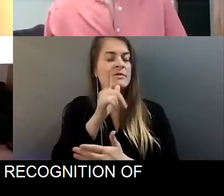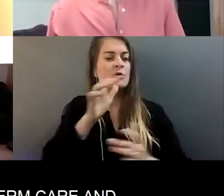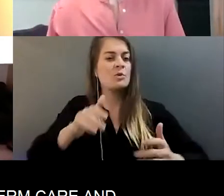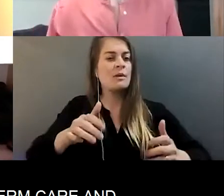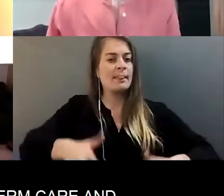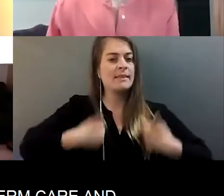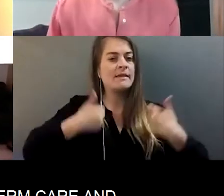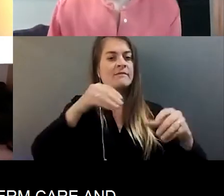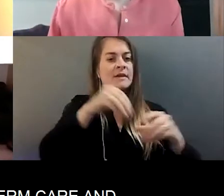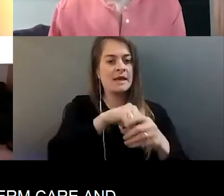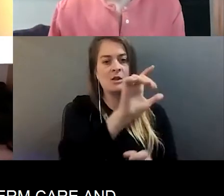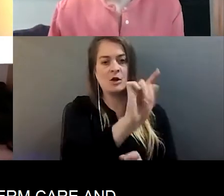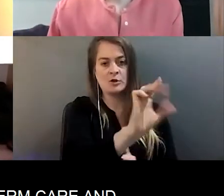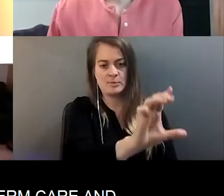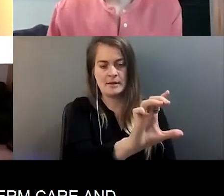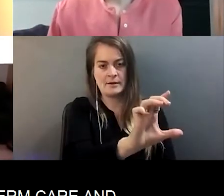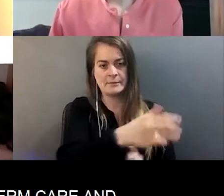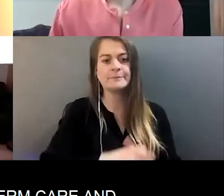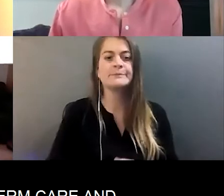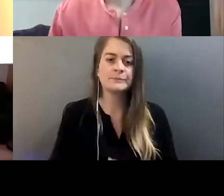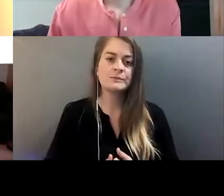live in long-term care and assisted living.